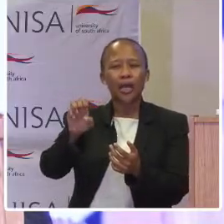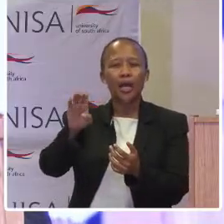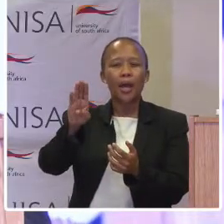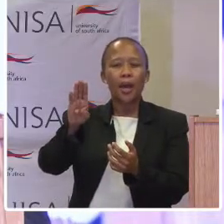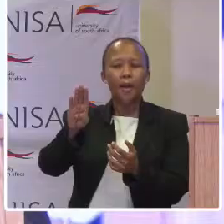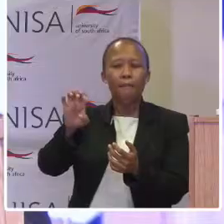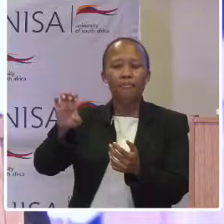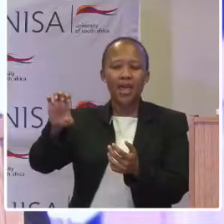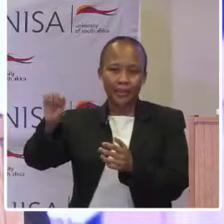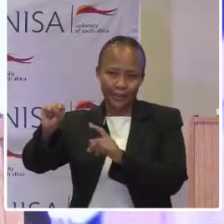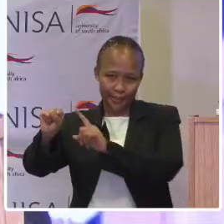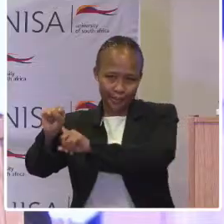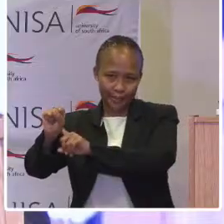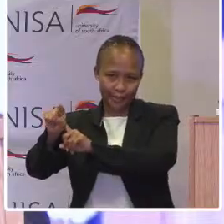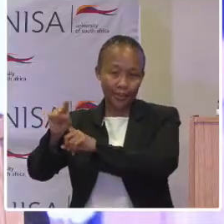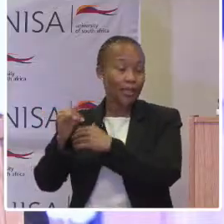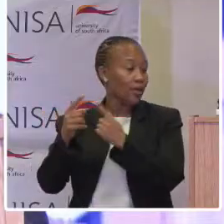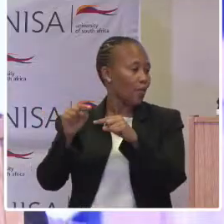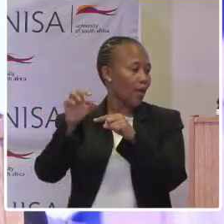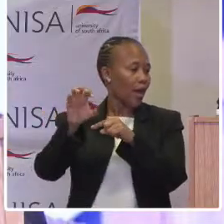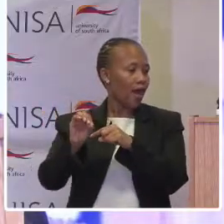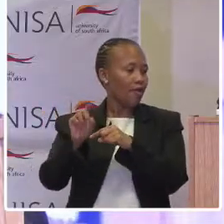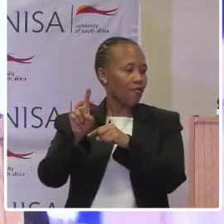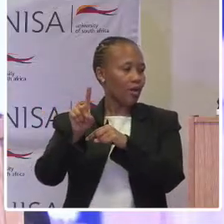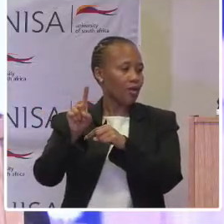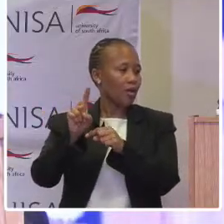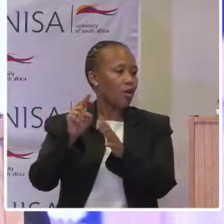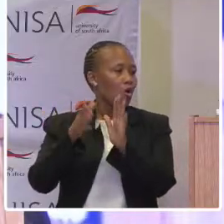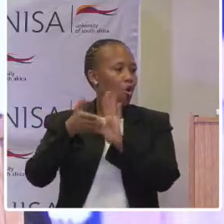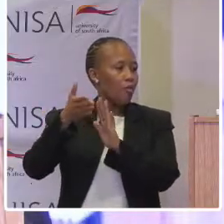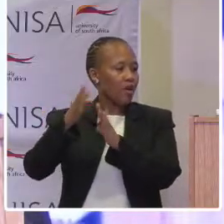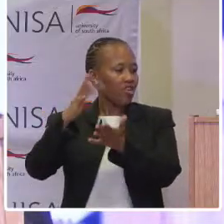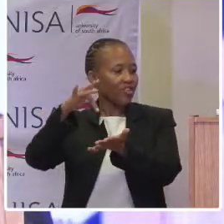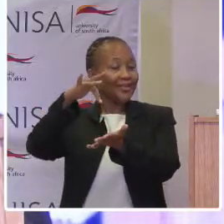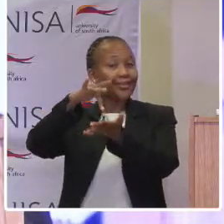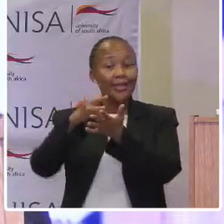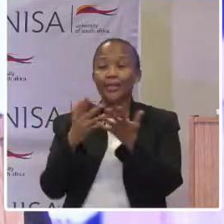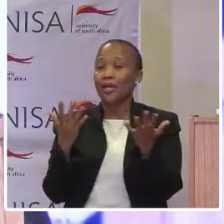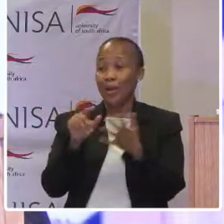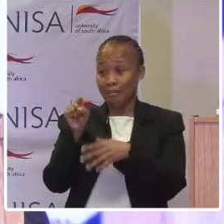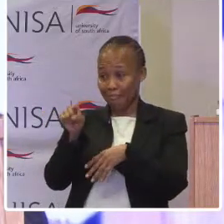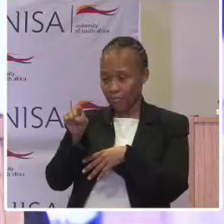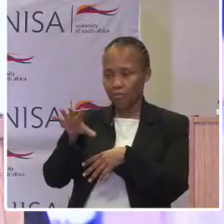the Satellite Application Center, which is in Hartbeespoort,